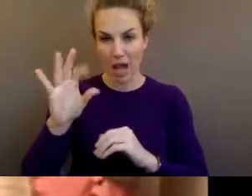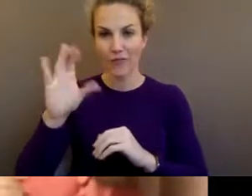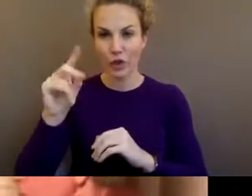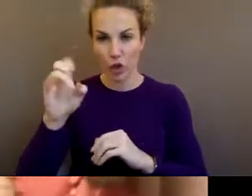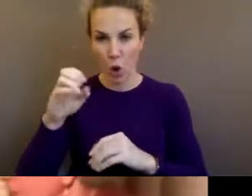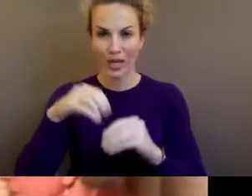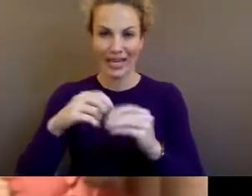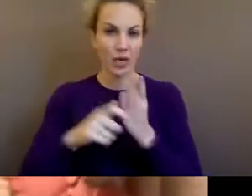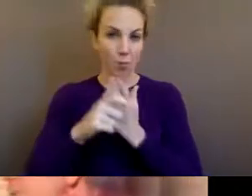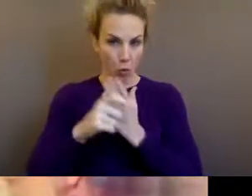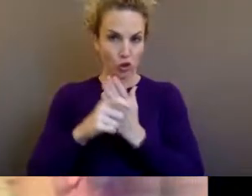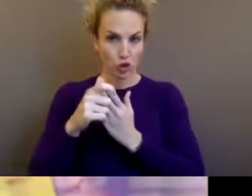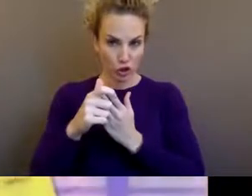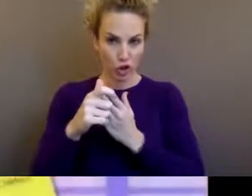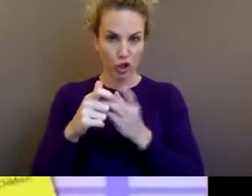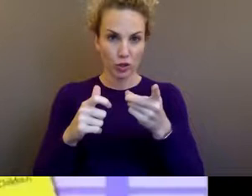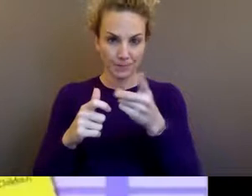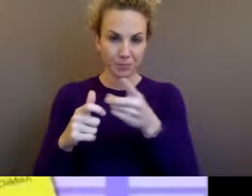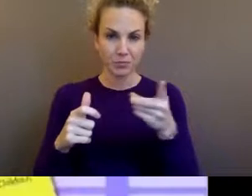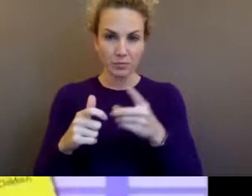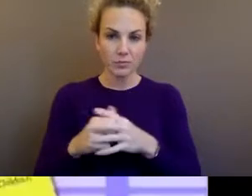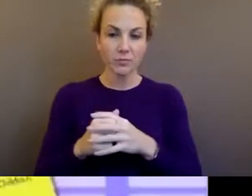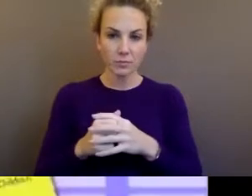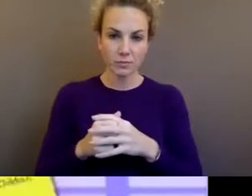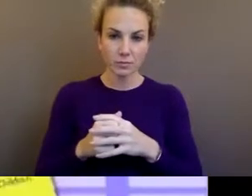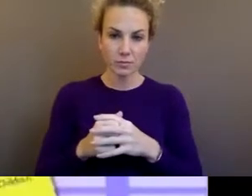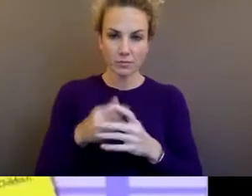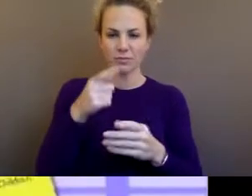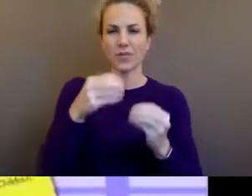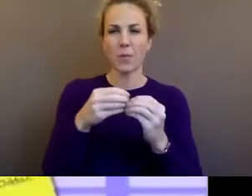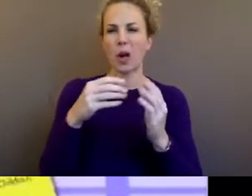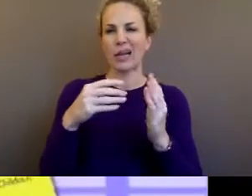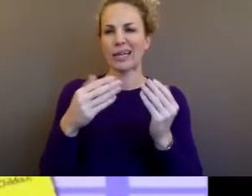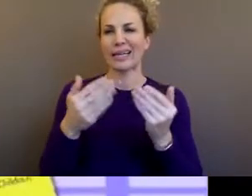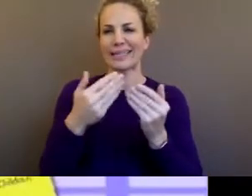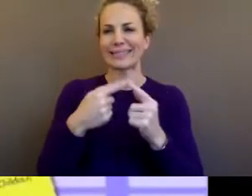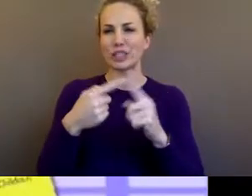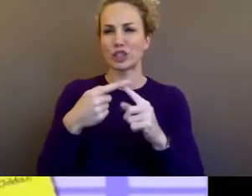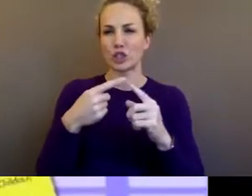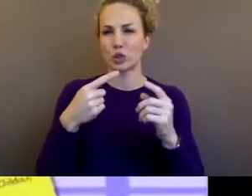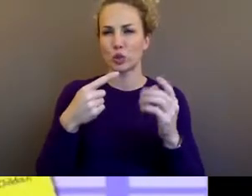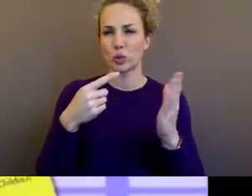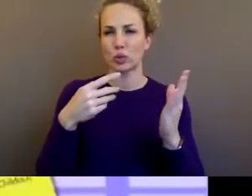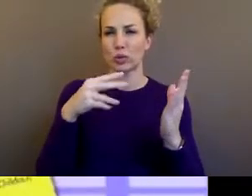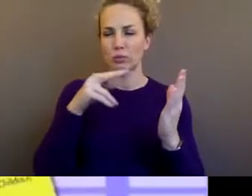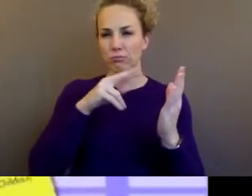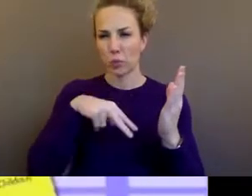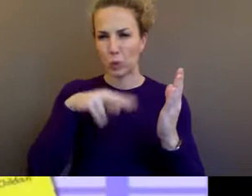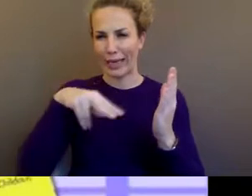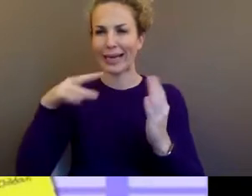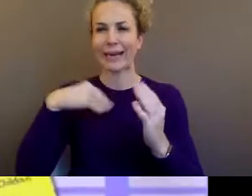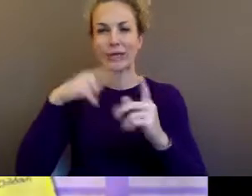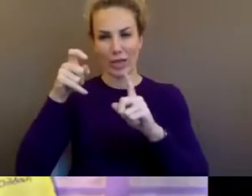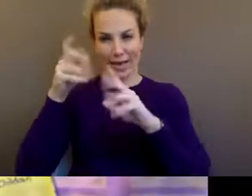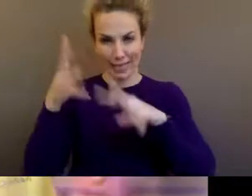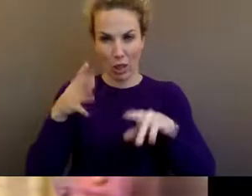in the brochure form, which is a little more user-friendly. They can download it from the NAEYC website. They